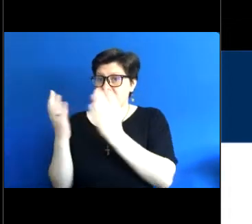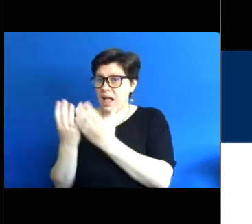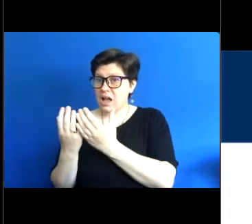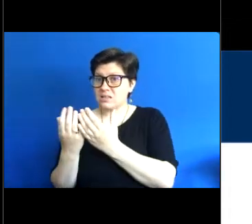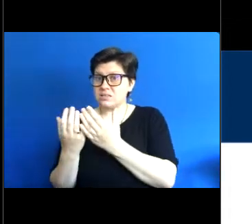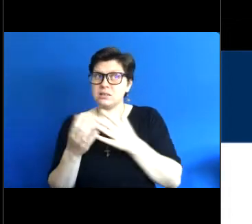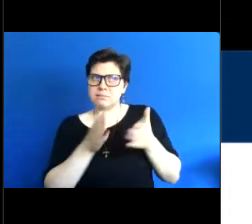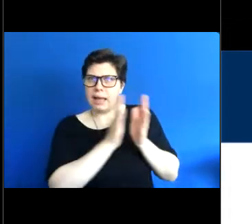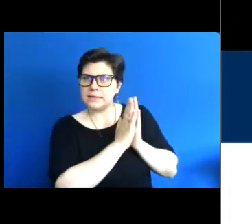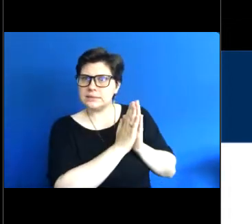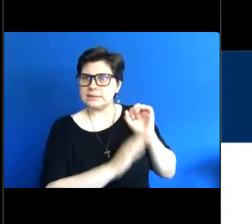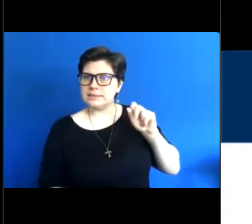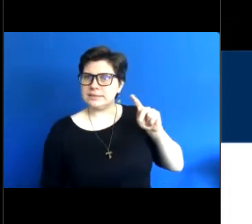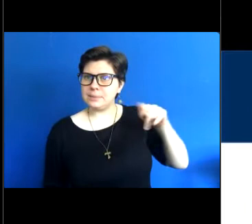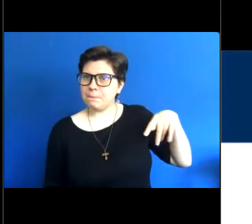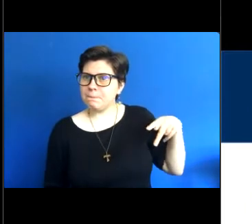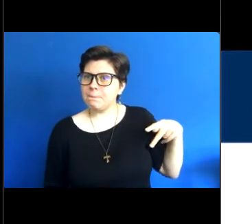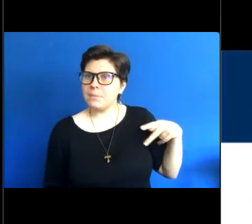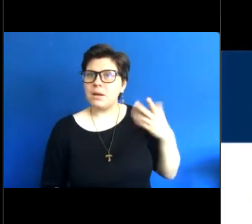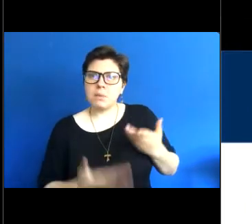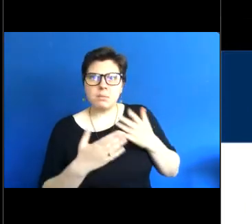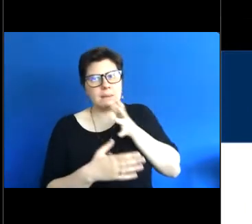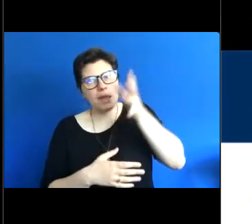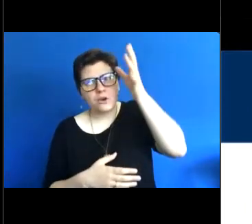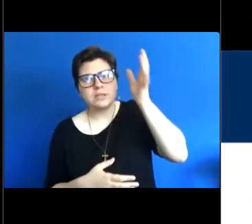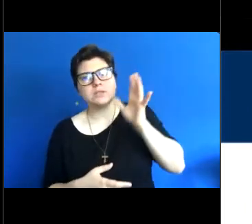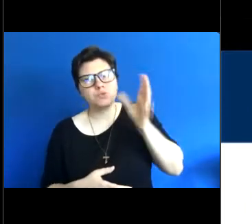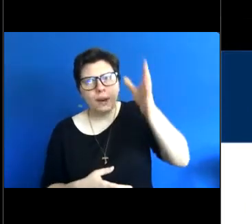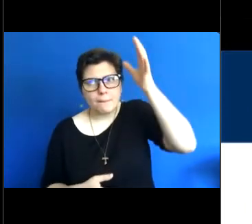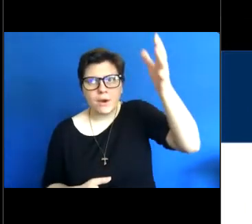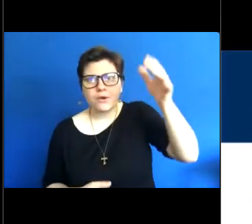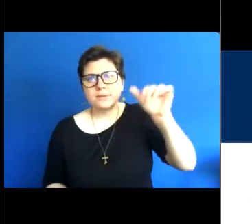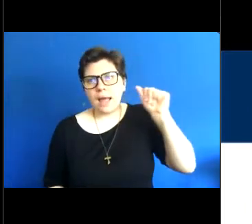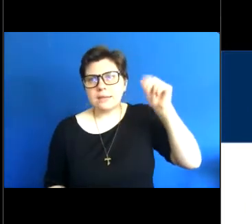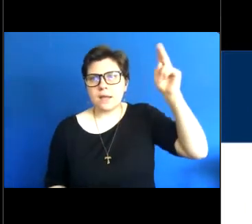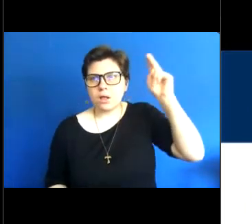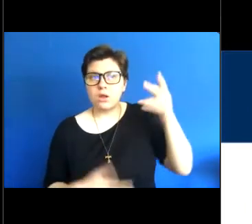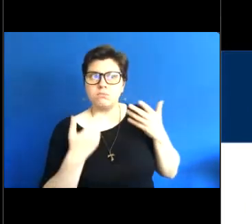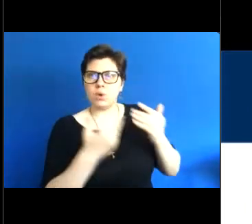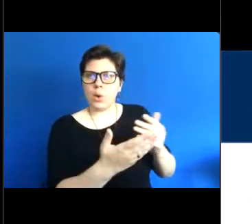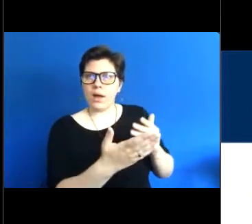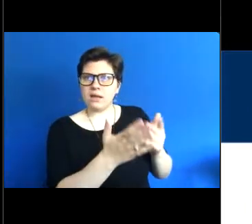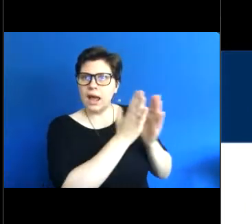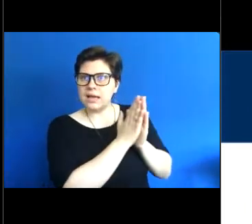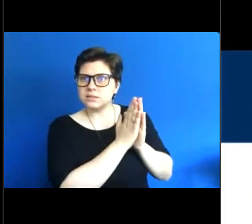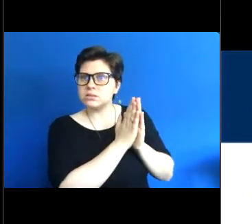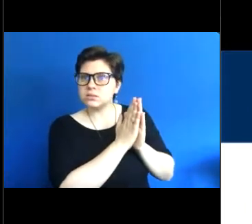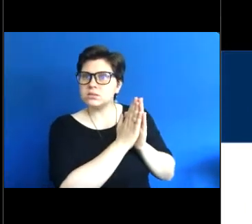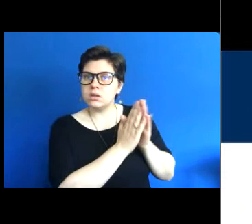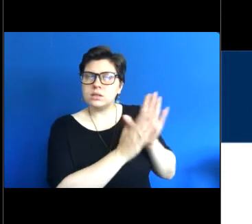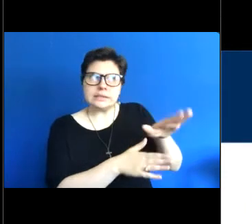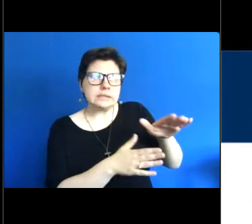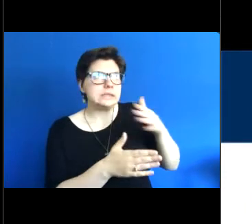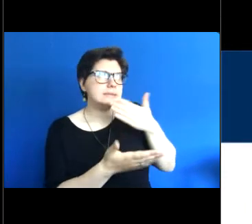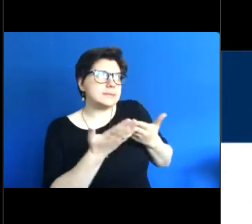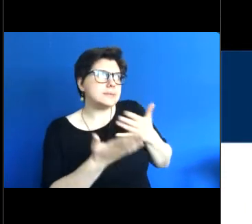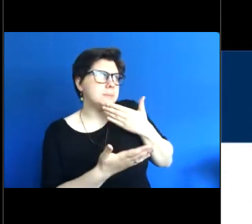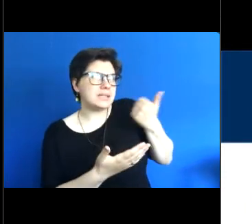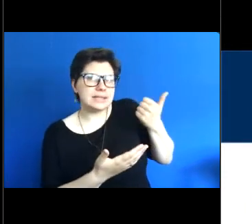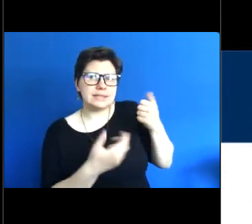be grandparents, parents, or other aunts or uncles. So let's tap into our families as well to see